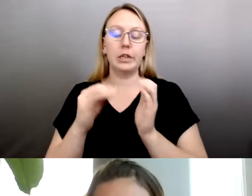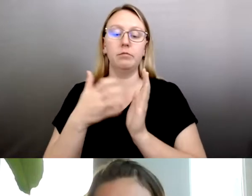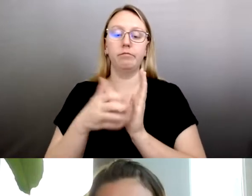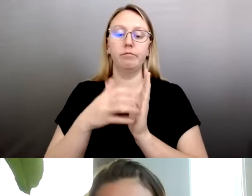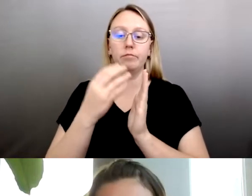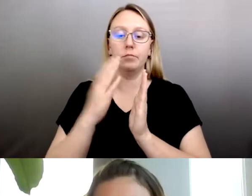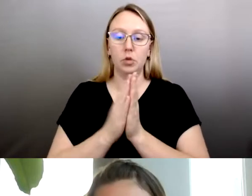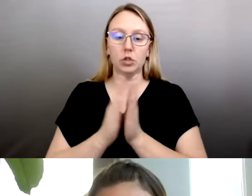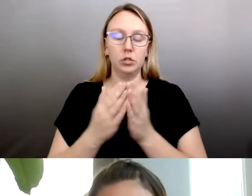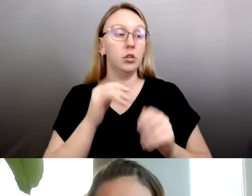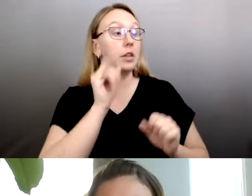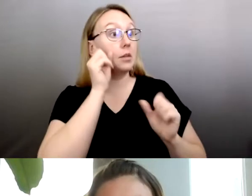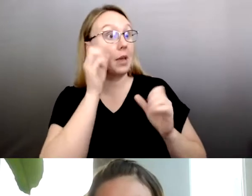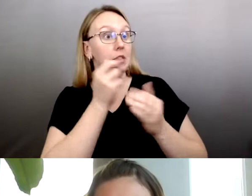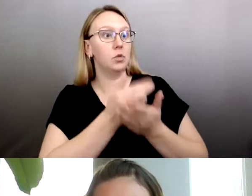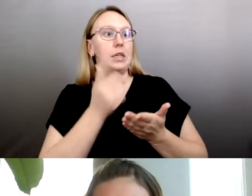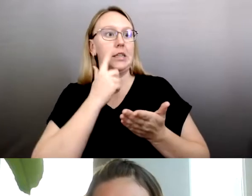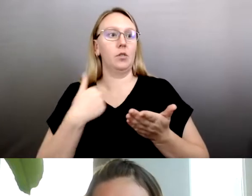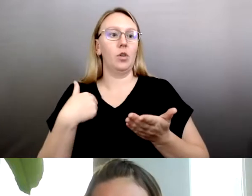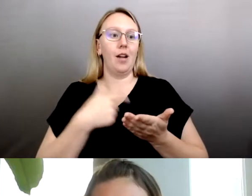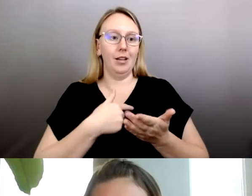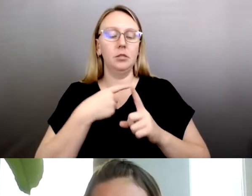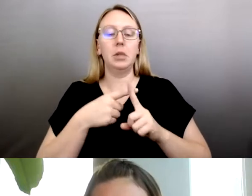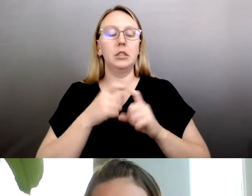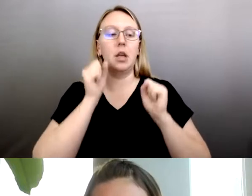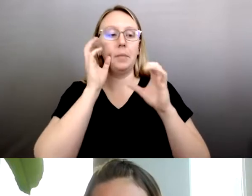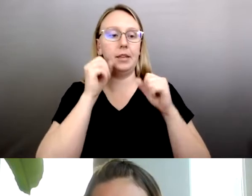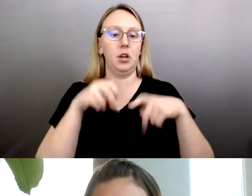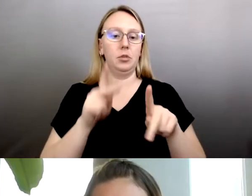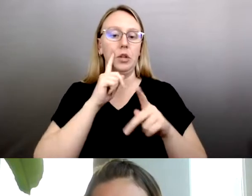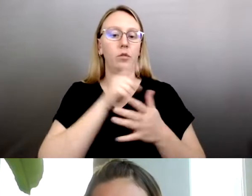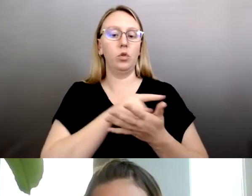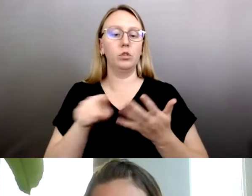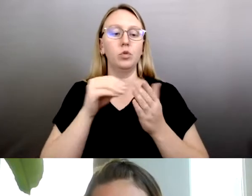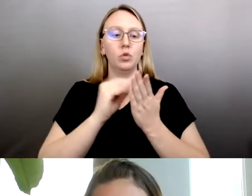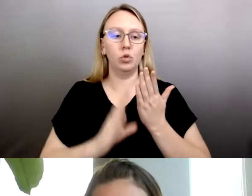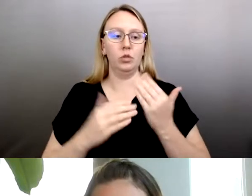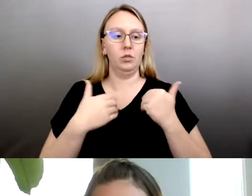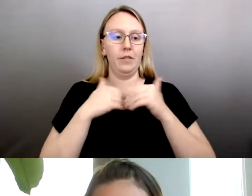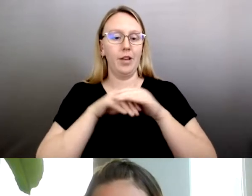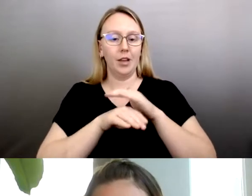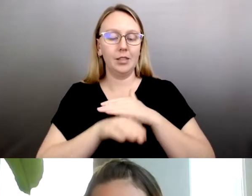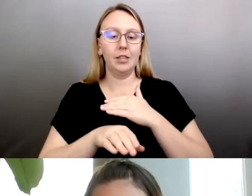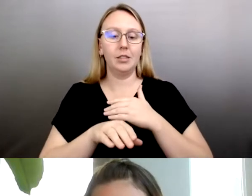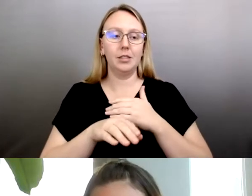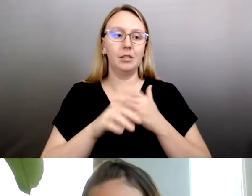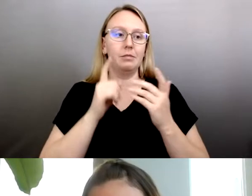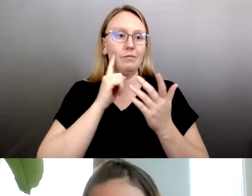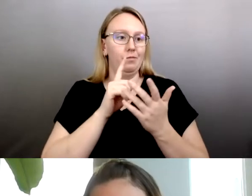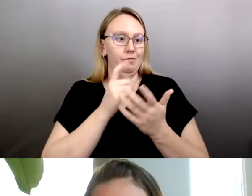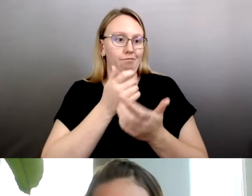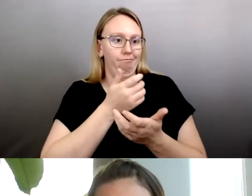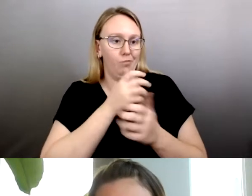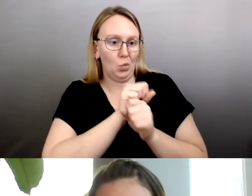incredible resource for all of us, but also what an amazing opportunity for students to have access to work with the